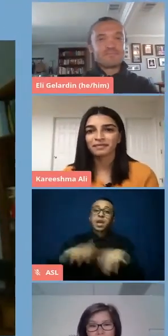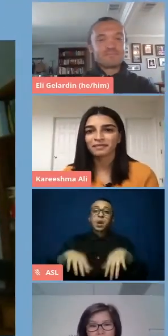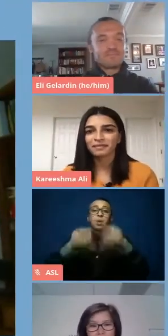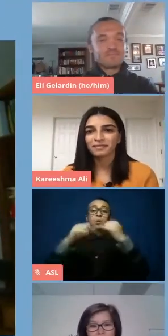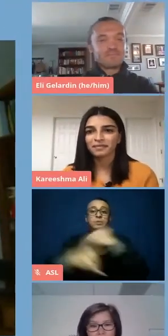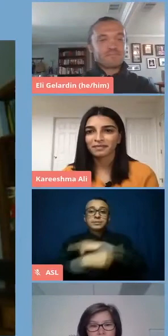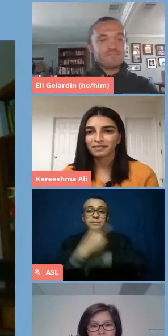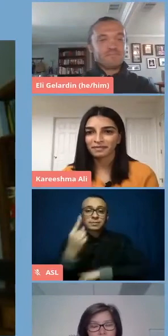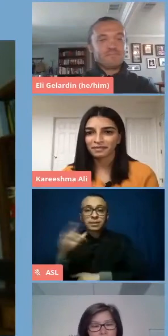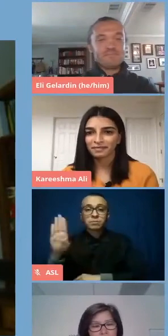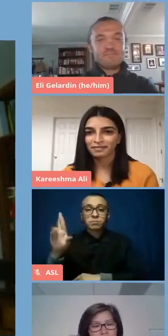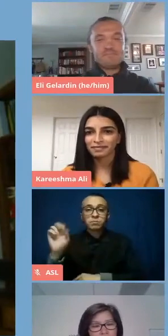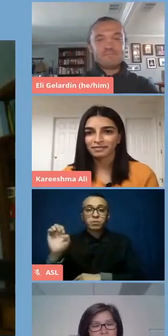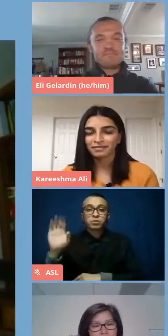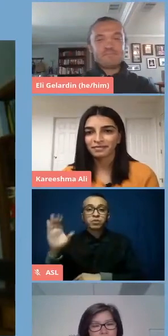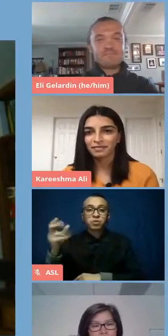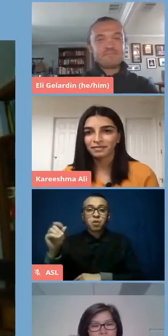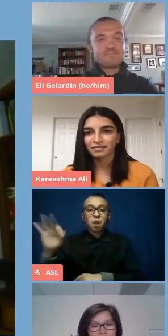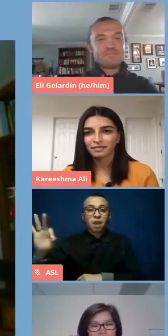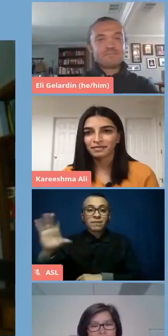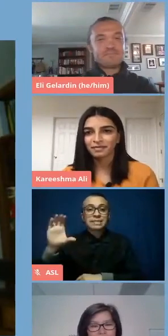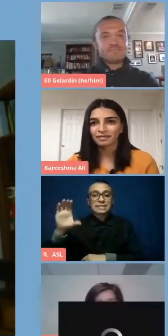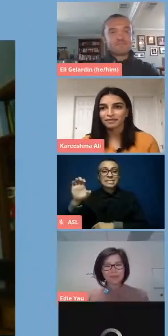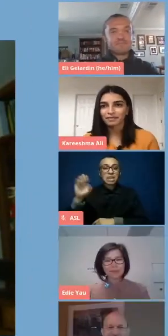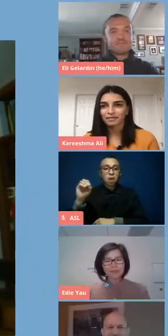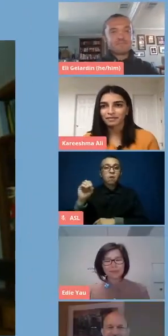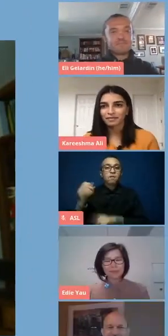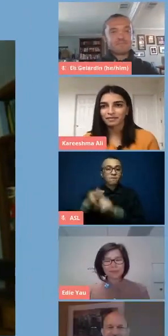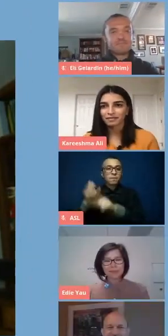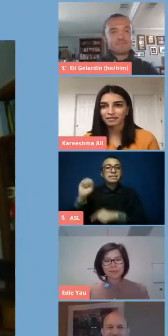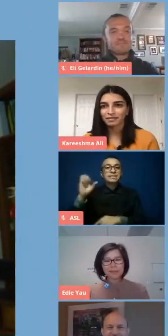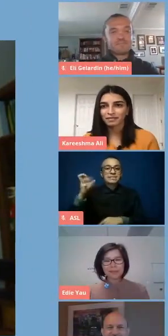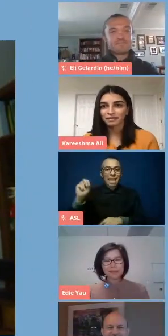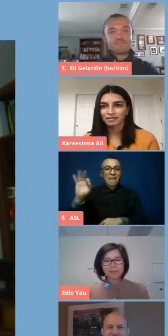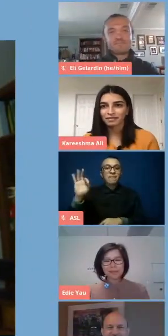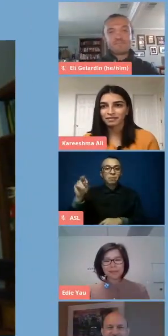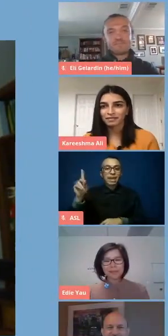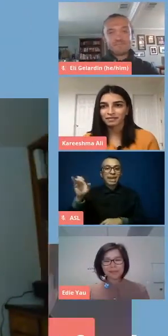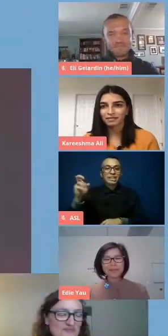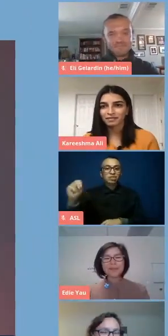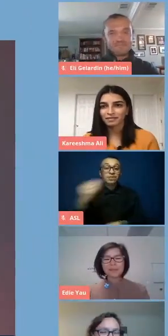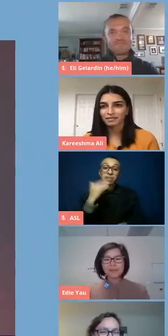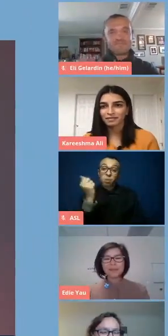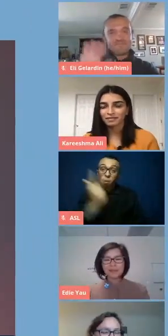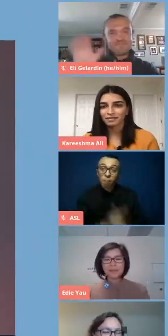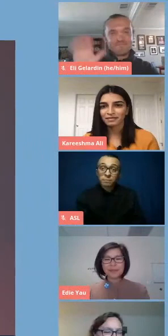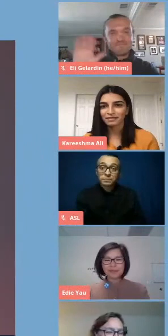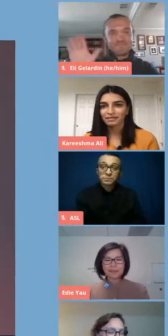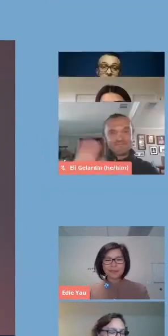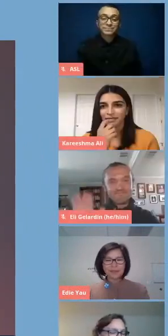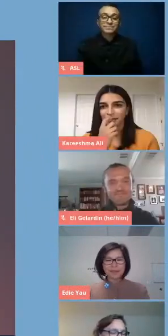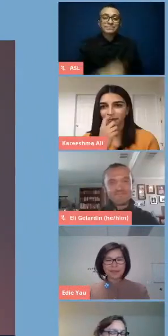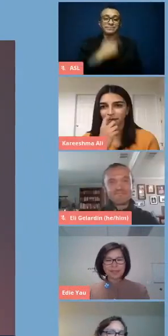today, Bruce Chernoff, CEO of SCAN Foundation. Thank you all.